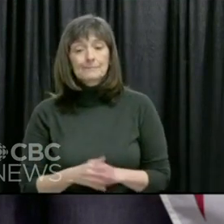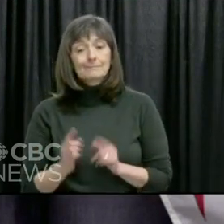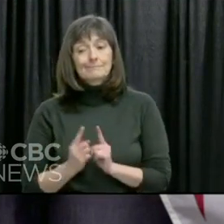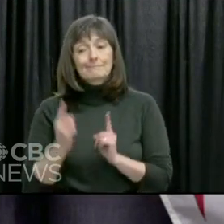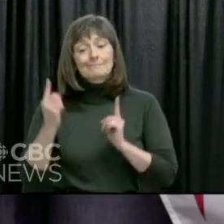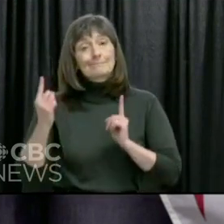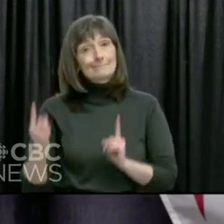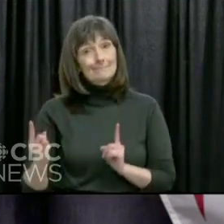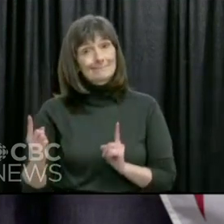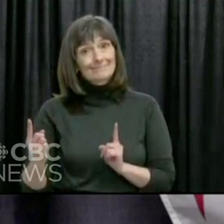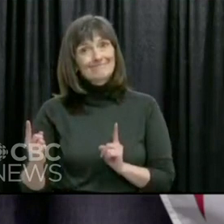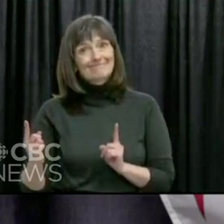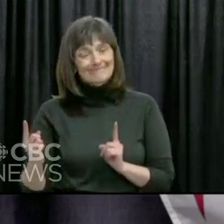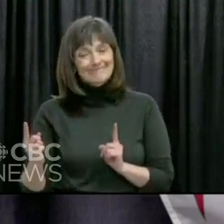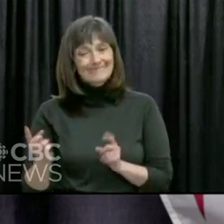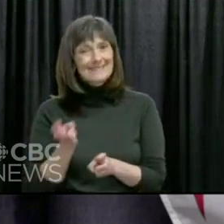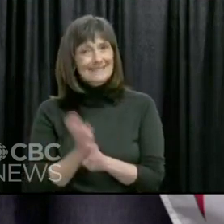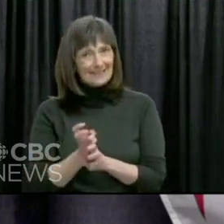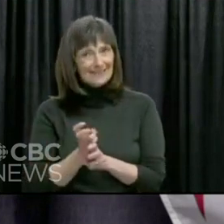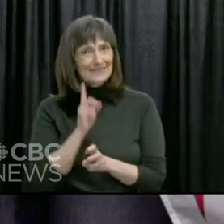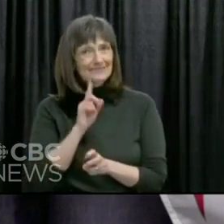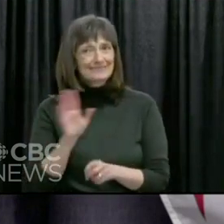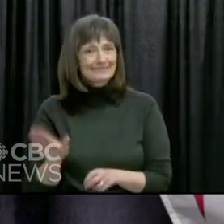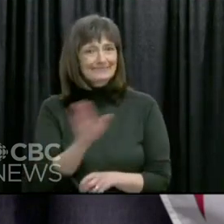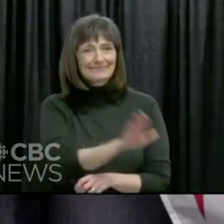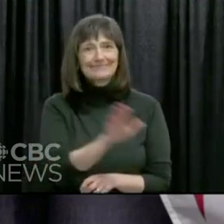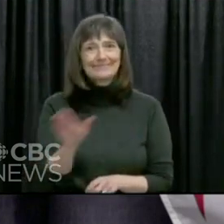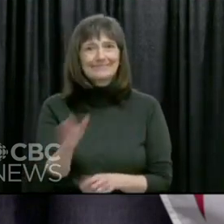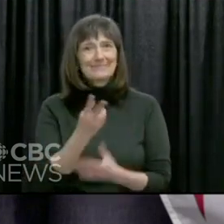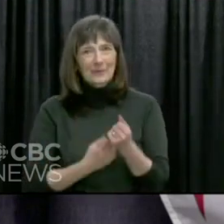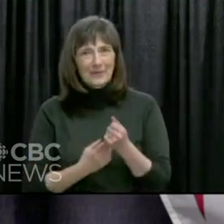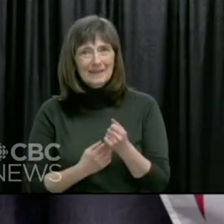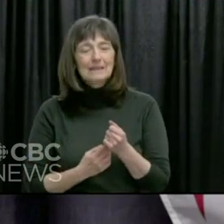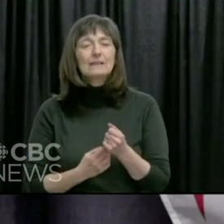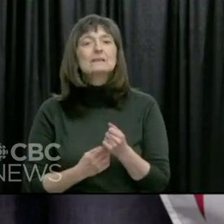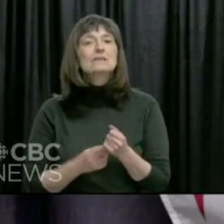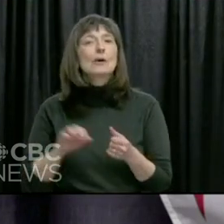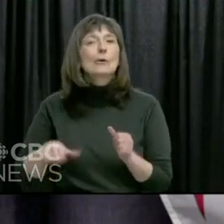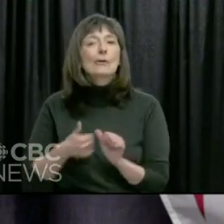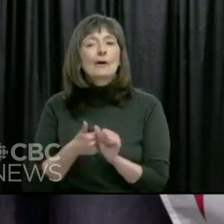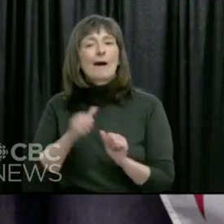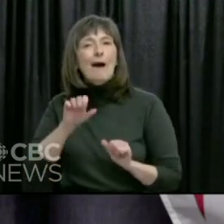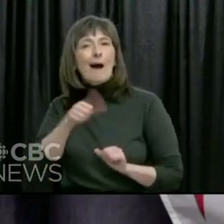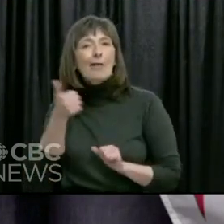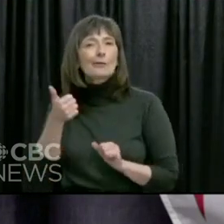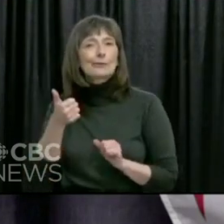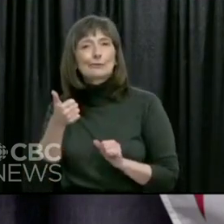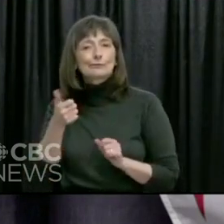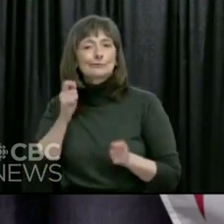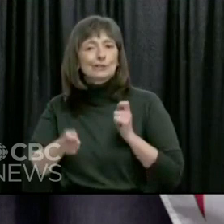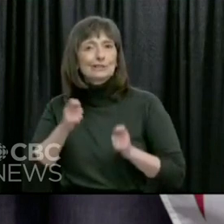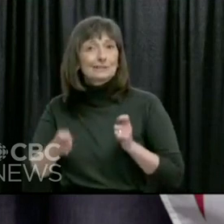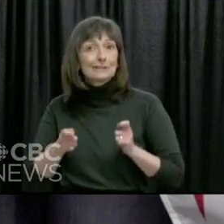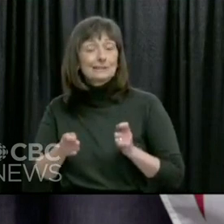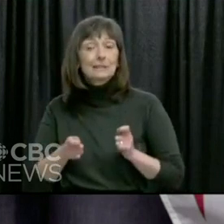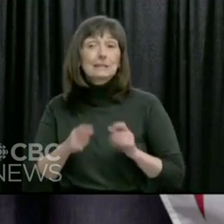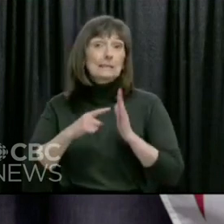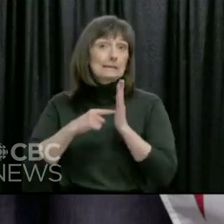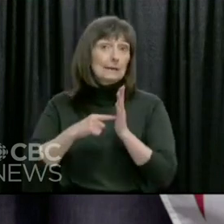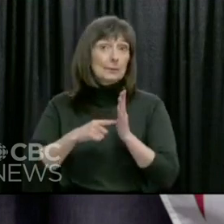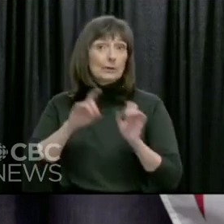distancing measures and things can be difficult in these situations, and so there are other things that need to happen, such as screening